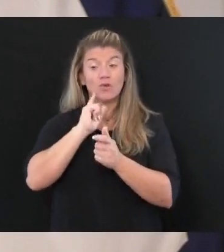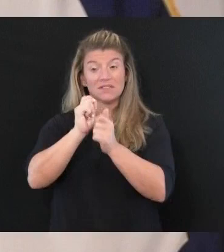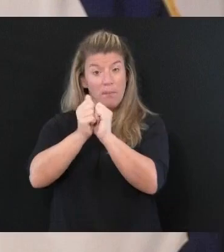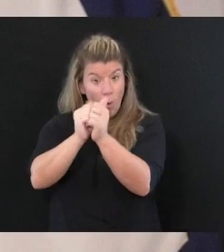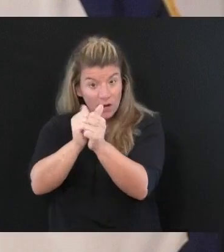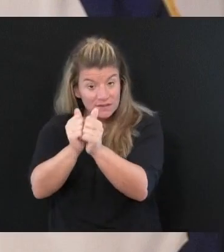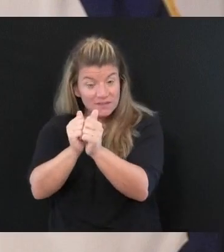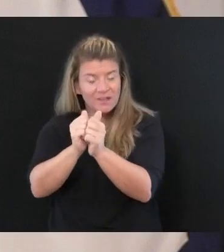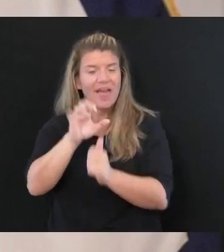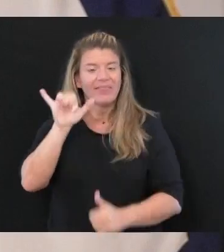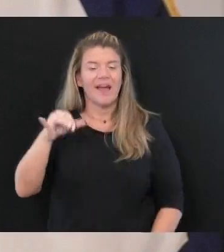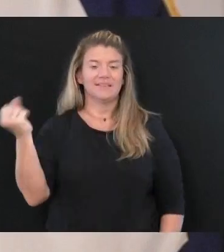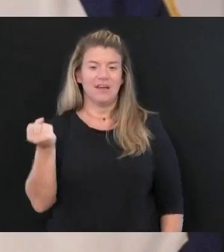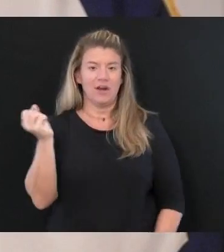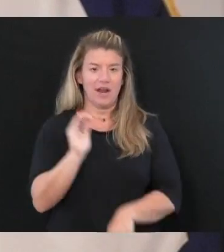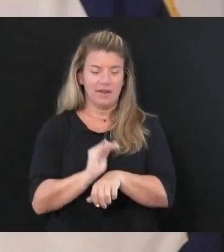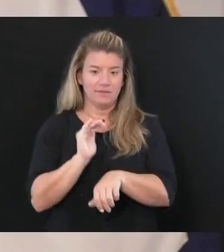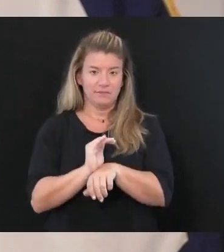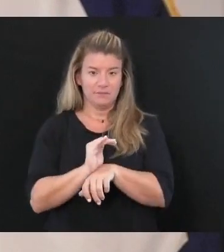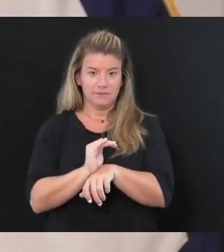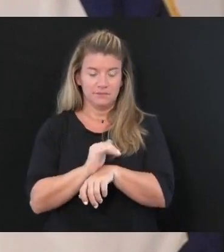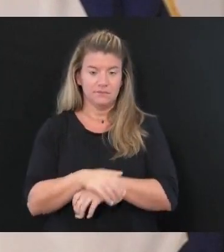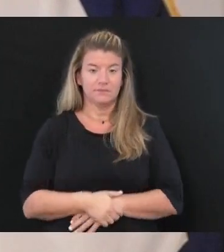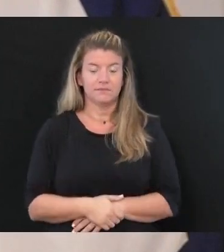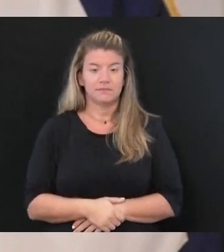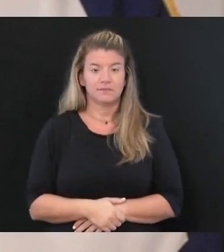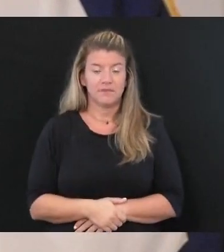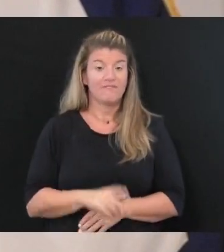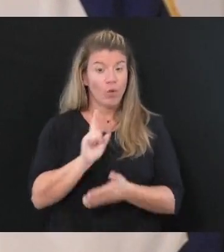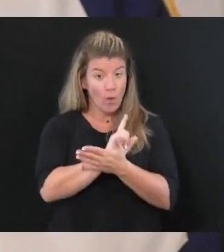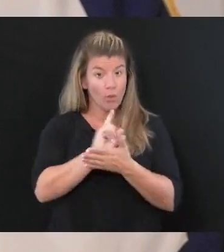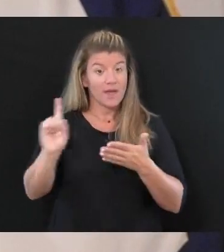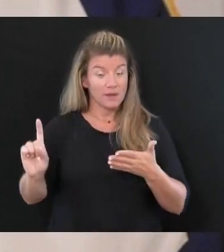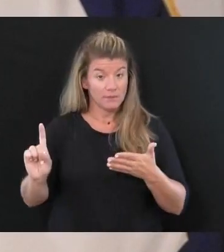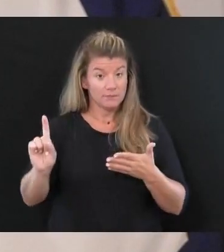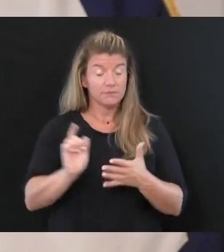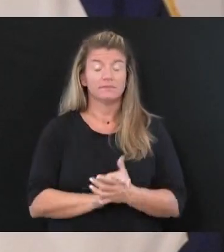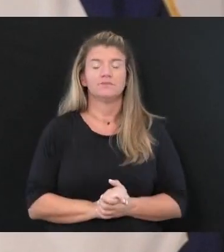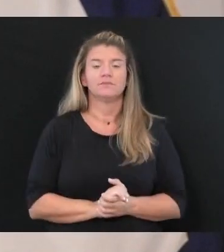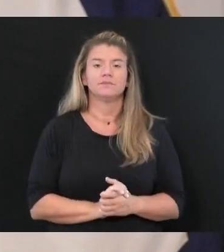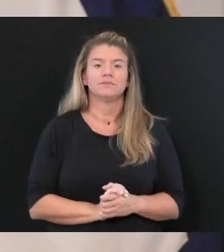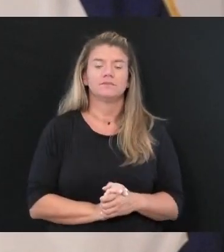stuff will be on Saturday night. Now, for the following week. Now,